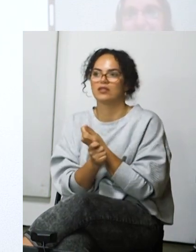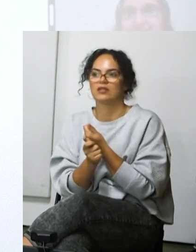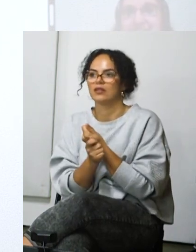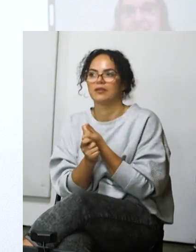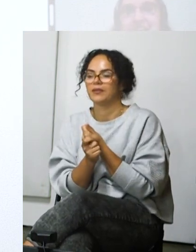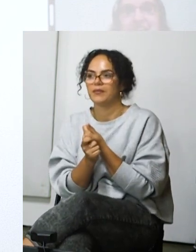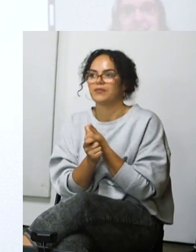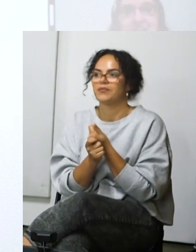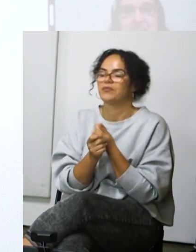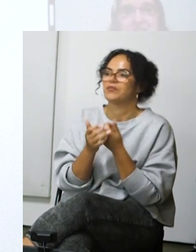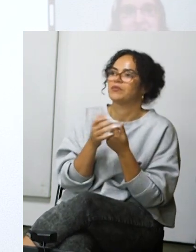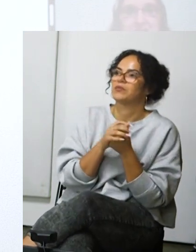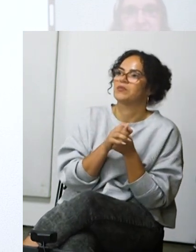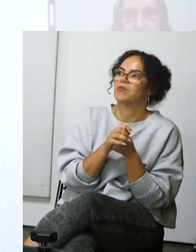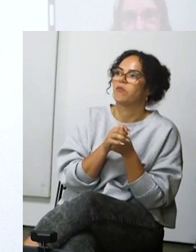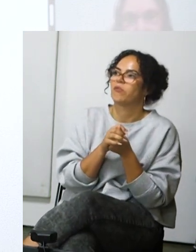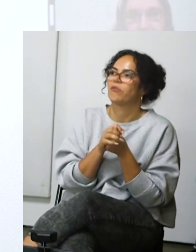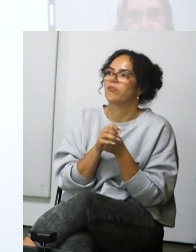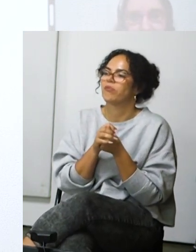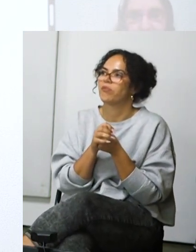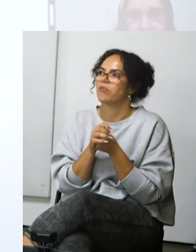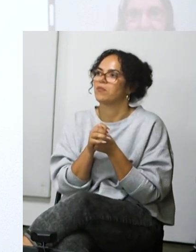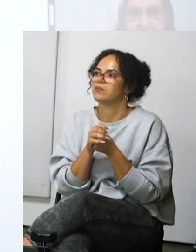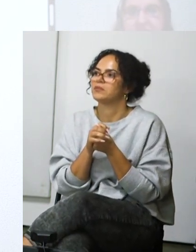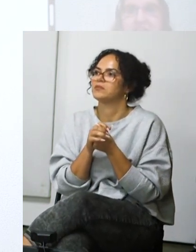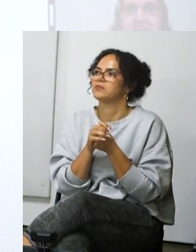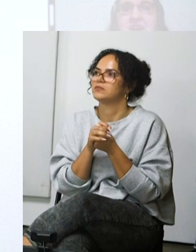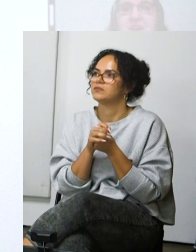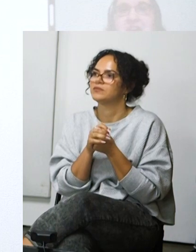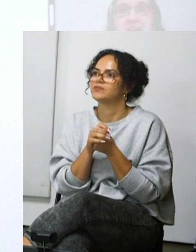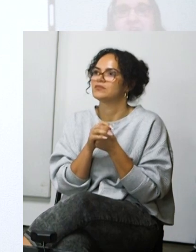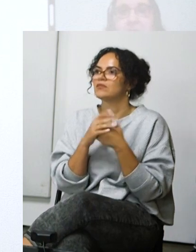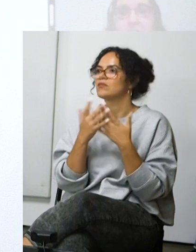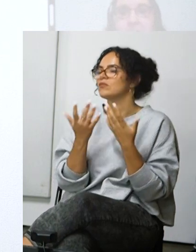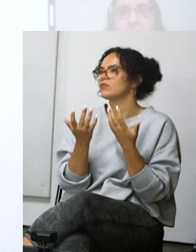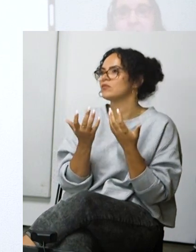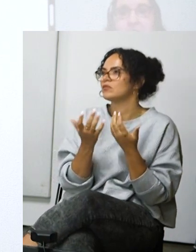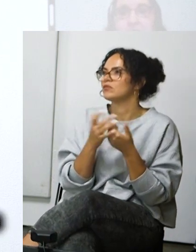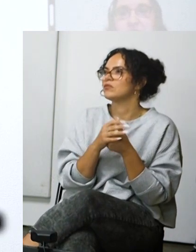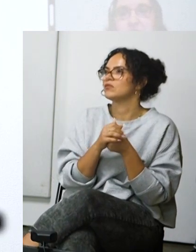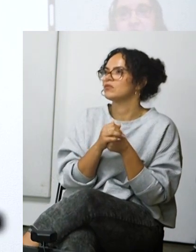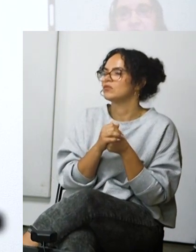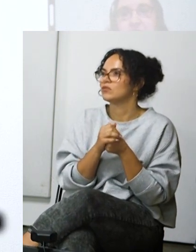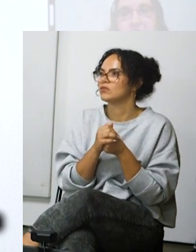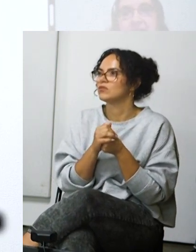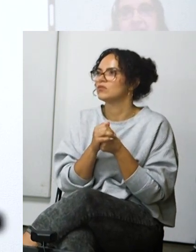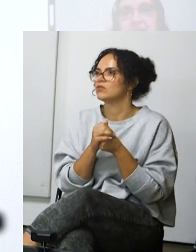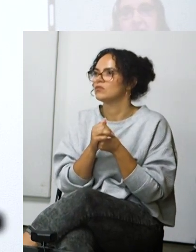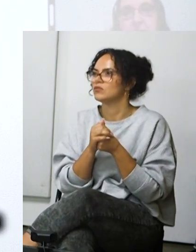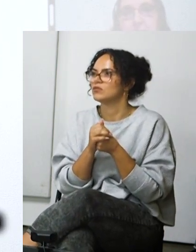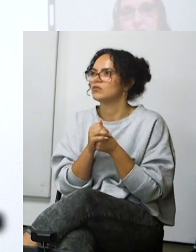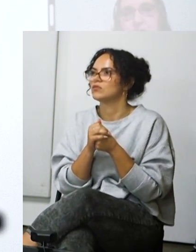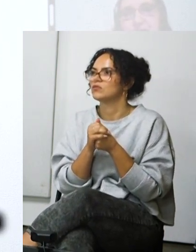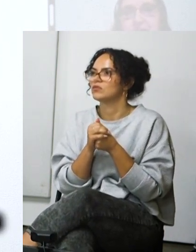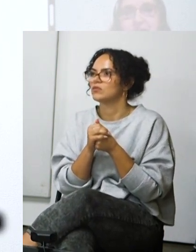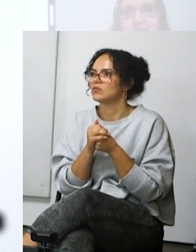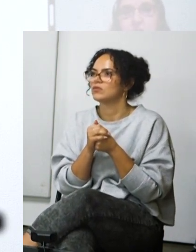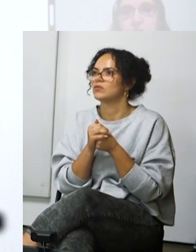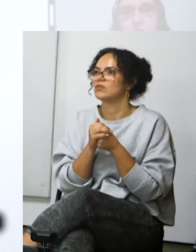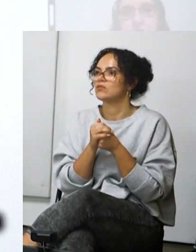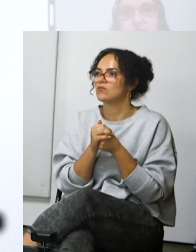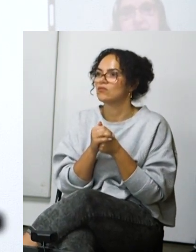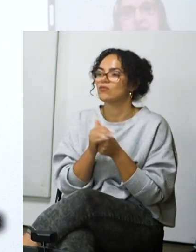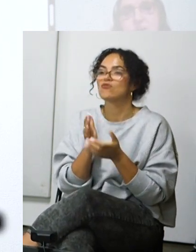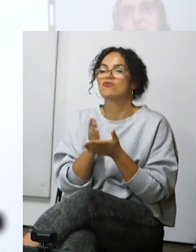at the end, to be like, right, yep, I've done the easy read now, towards it being a